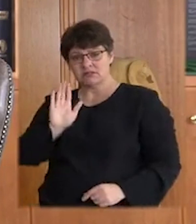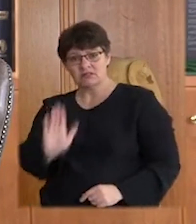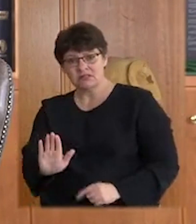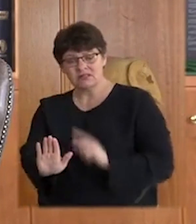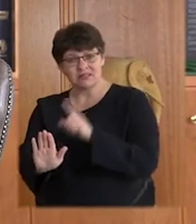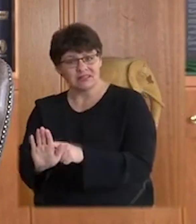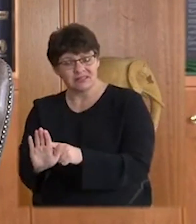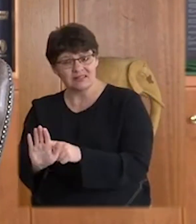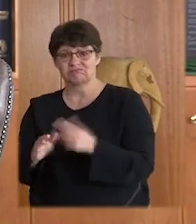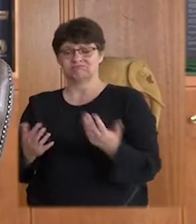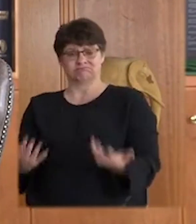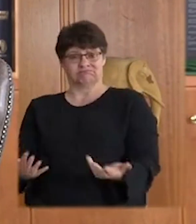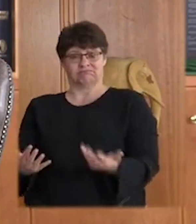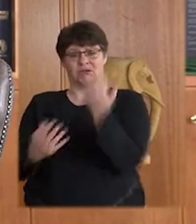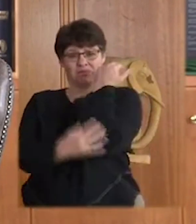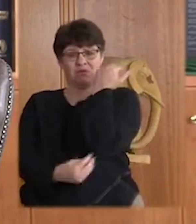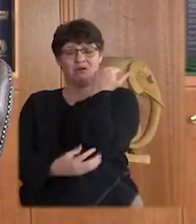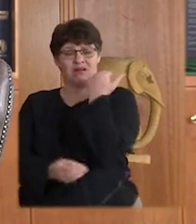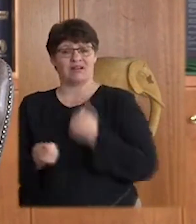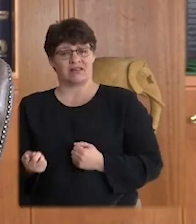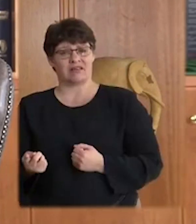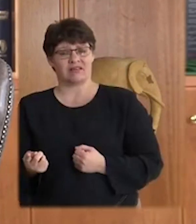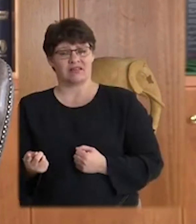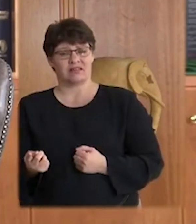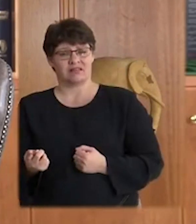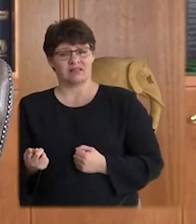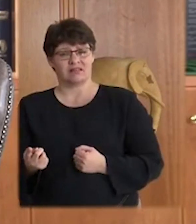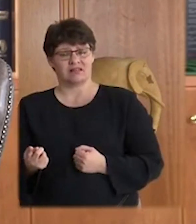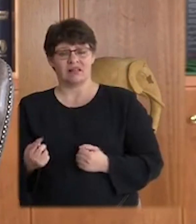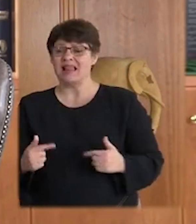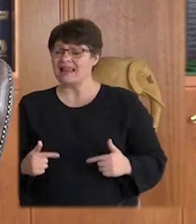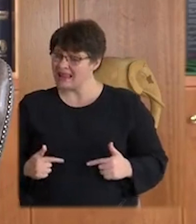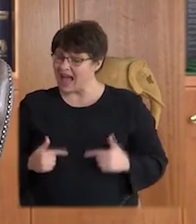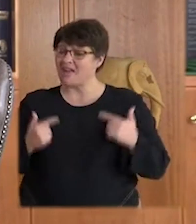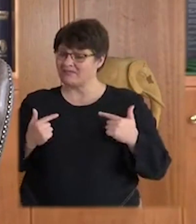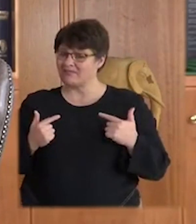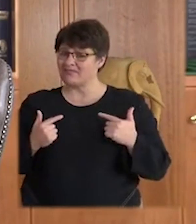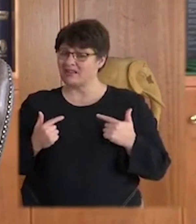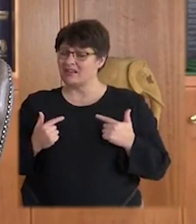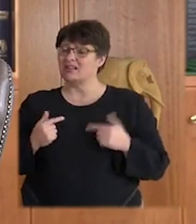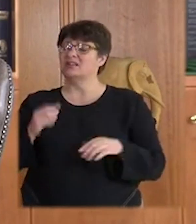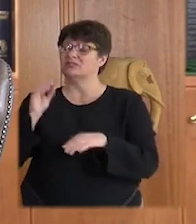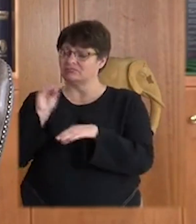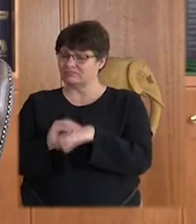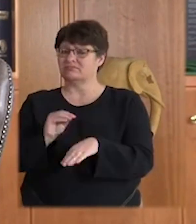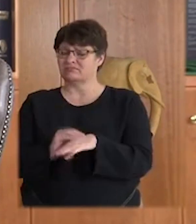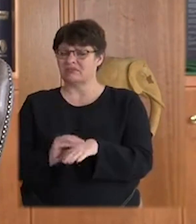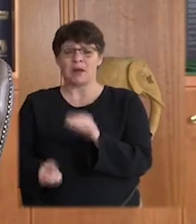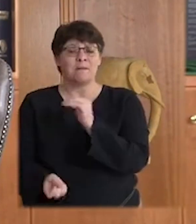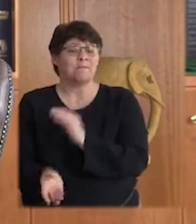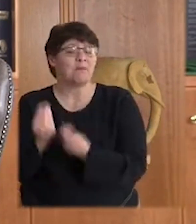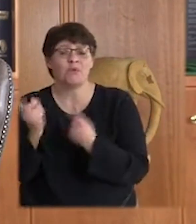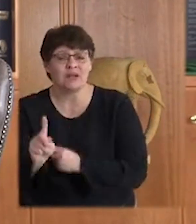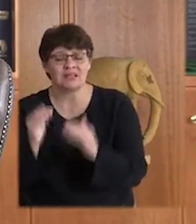For a poor child, every day of life can be a struggle for shelter, for